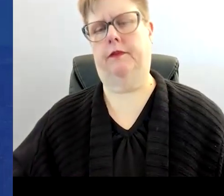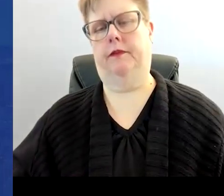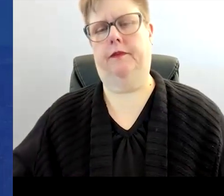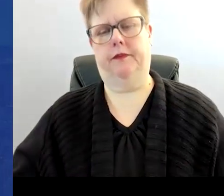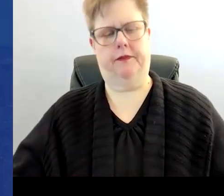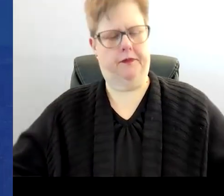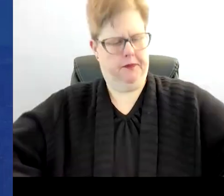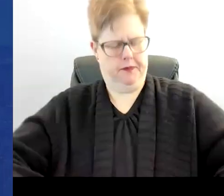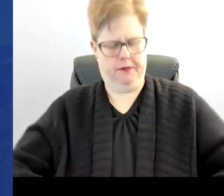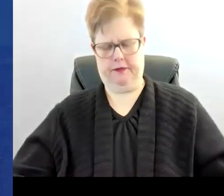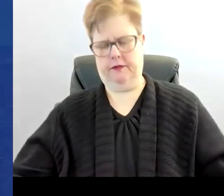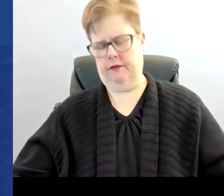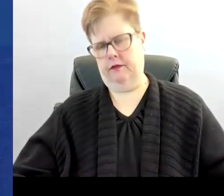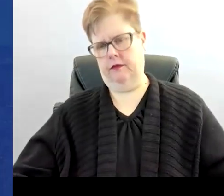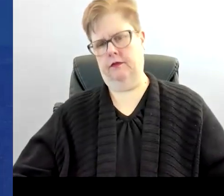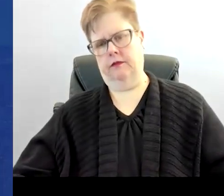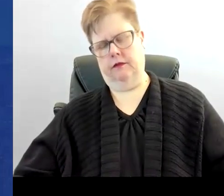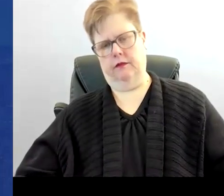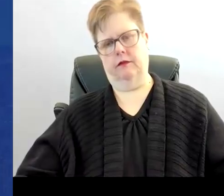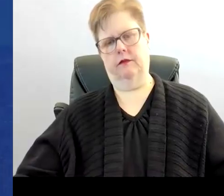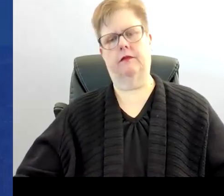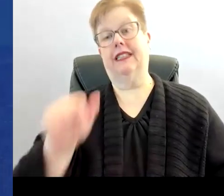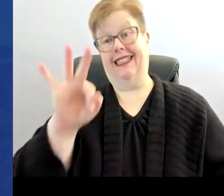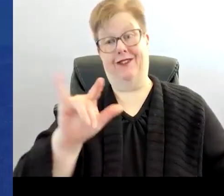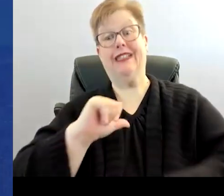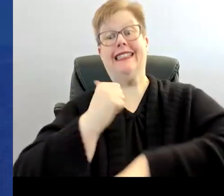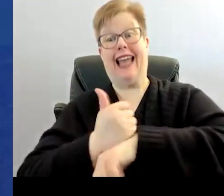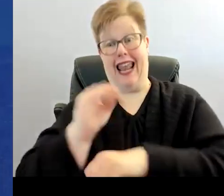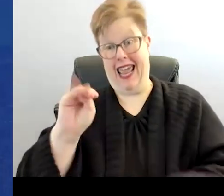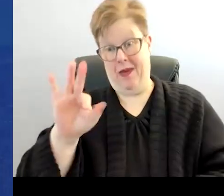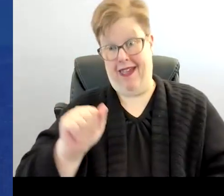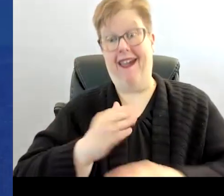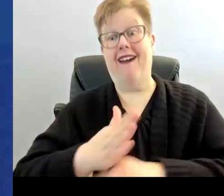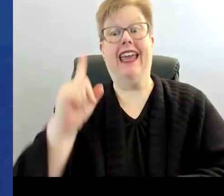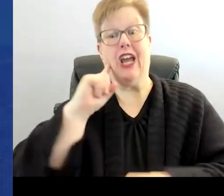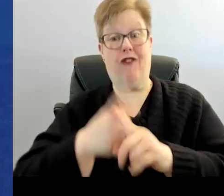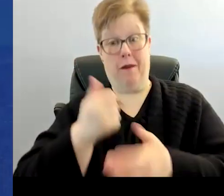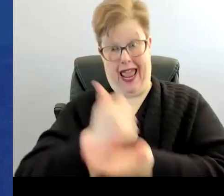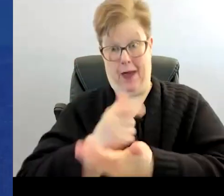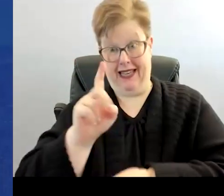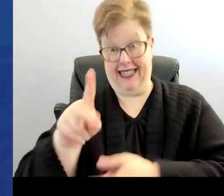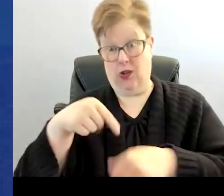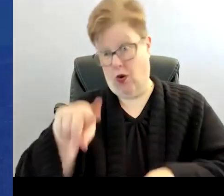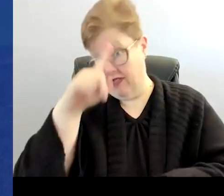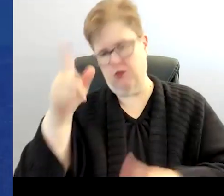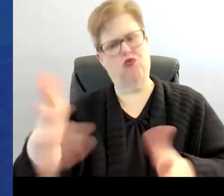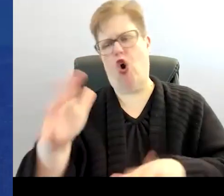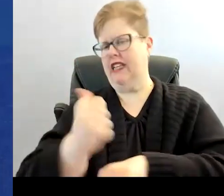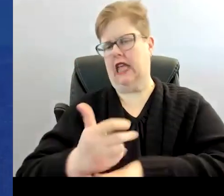Um, mm, mm, mm. If you set your MFA up after hearing from the help desk over the summer, you are all